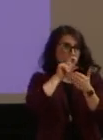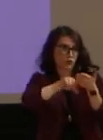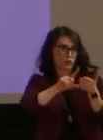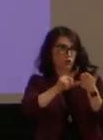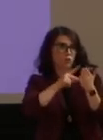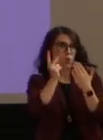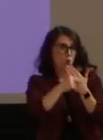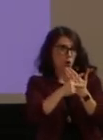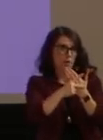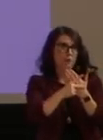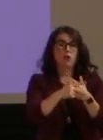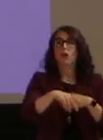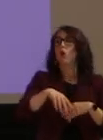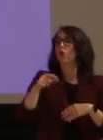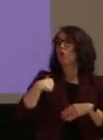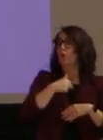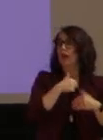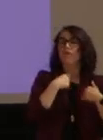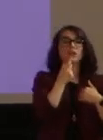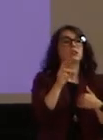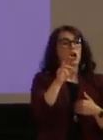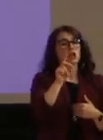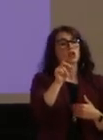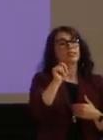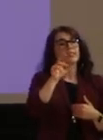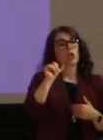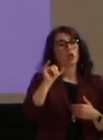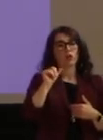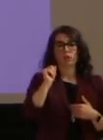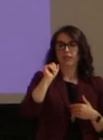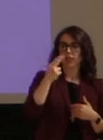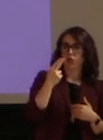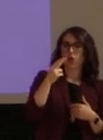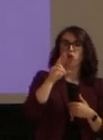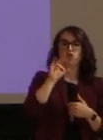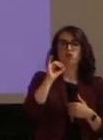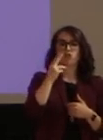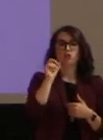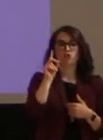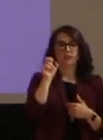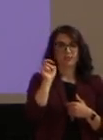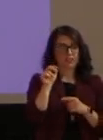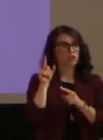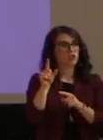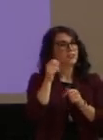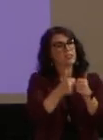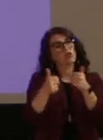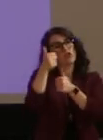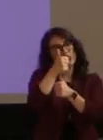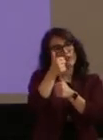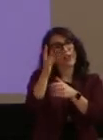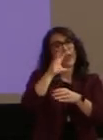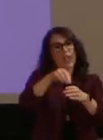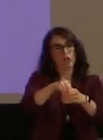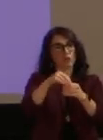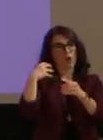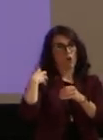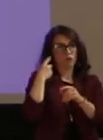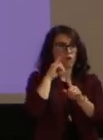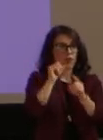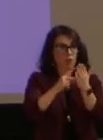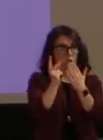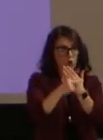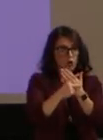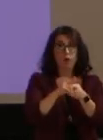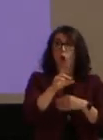Bless you. We have Dr. Dara Richardson-Heron, who is the Chief Engagement Officer for the program. And on your right, you